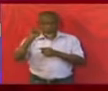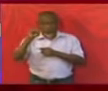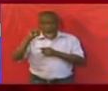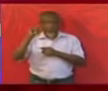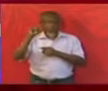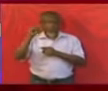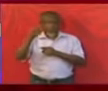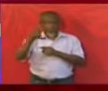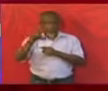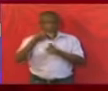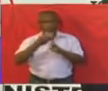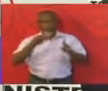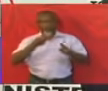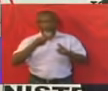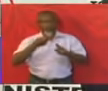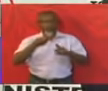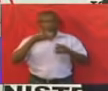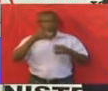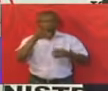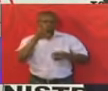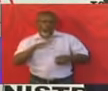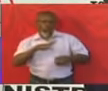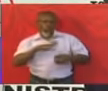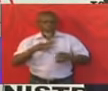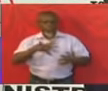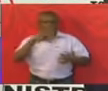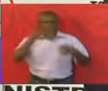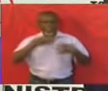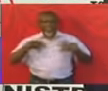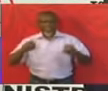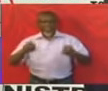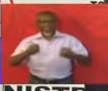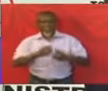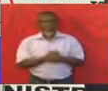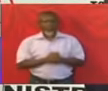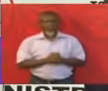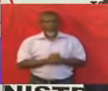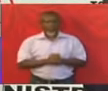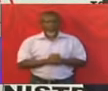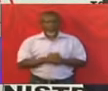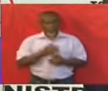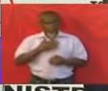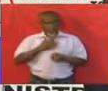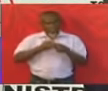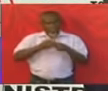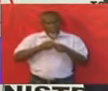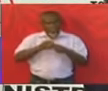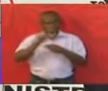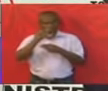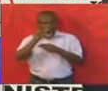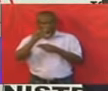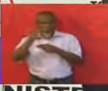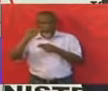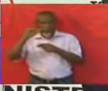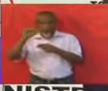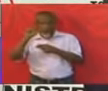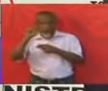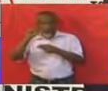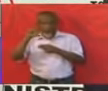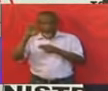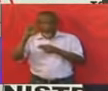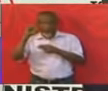Health. I am Al Alexander, Senior Corporate Communications Officer at the Ministry of Health, and I will be the moderator for